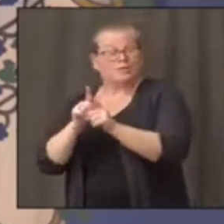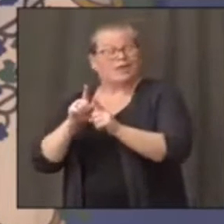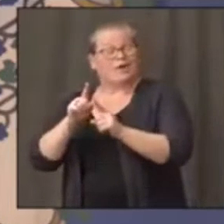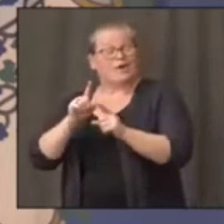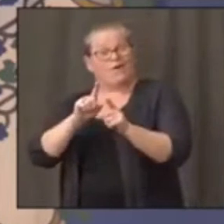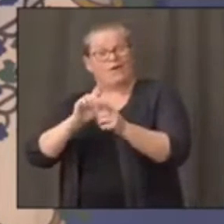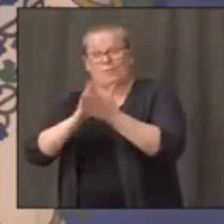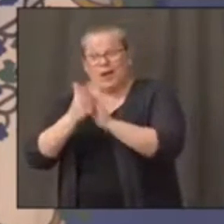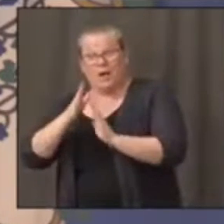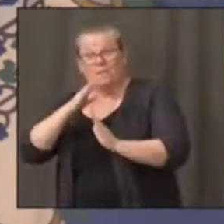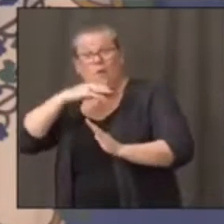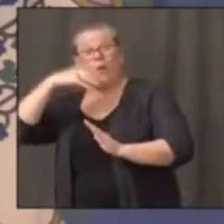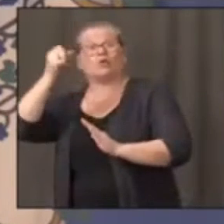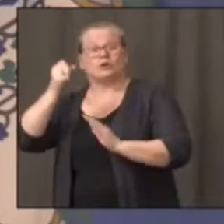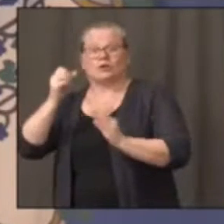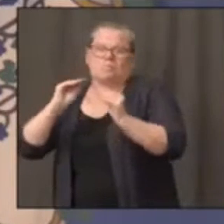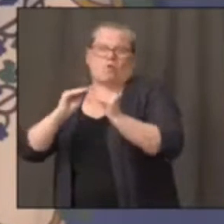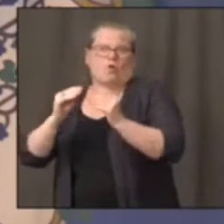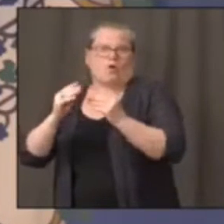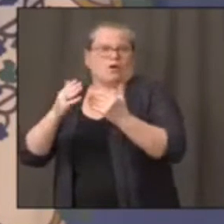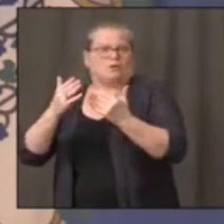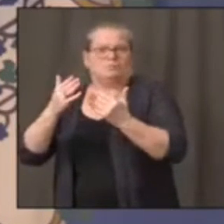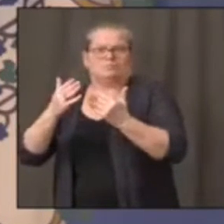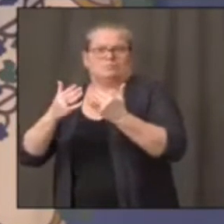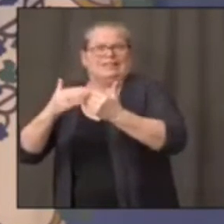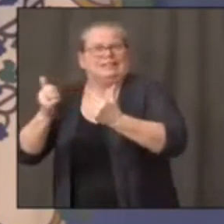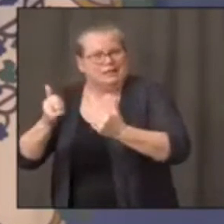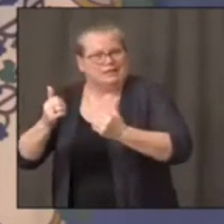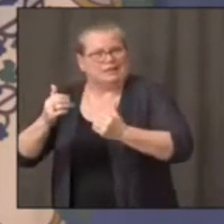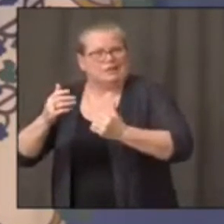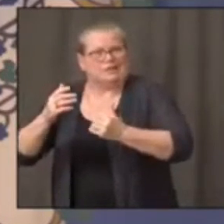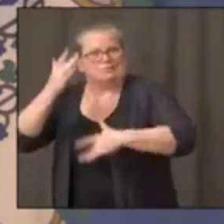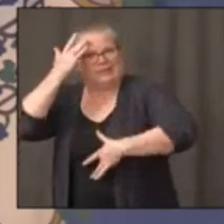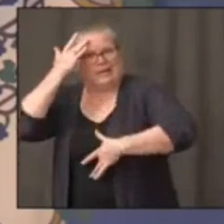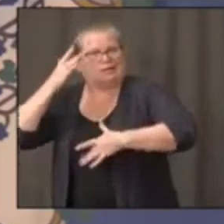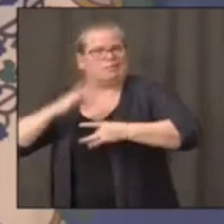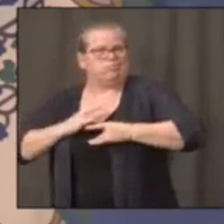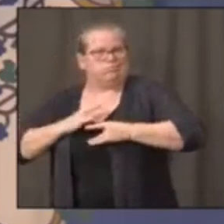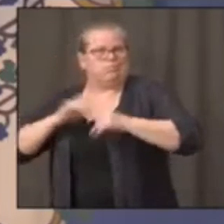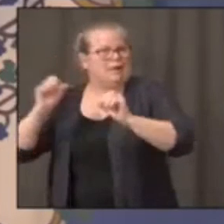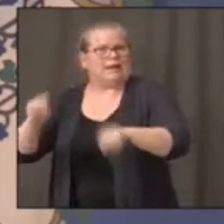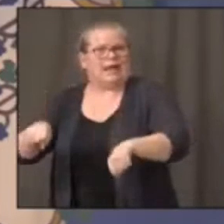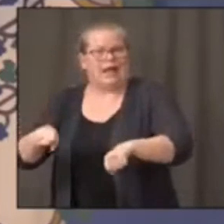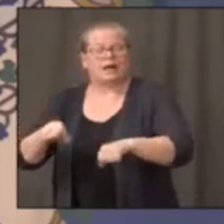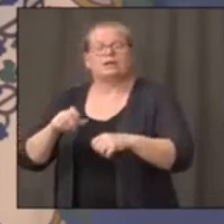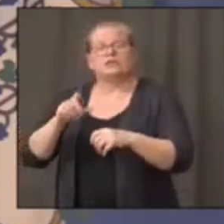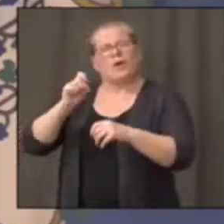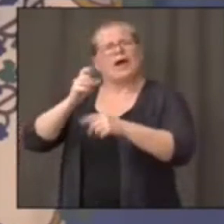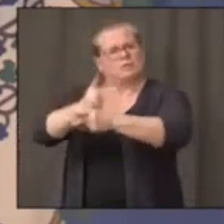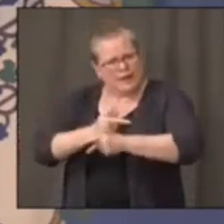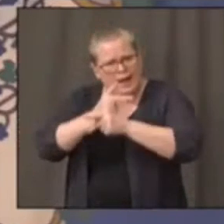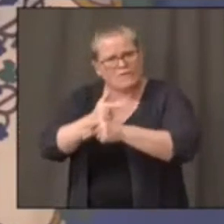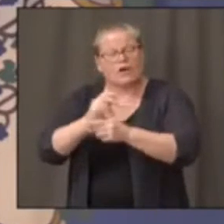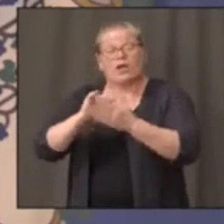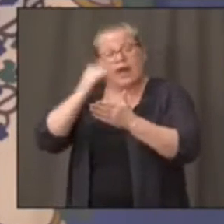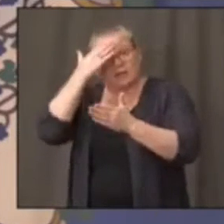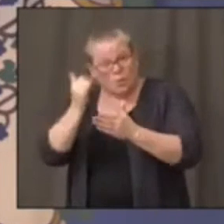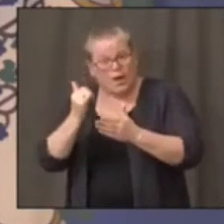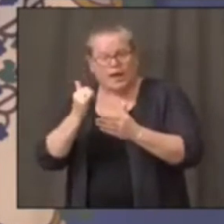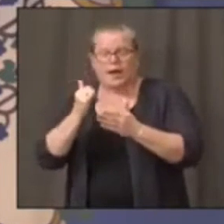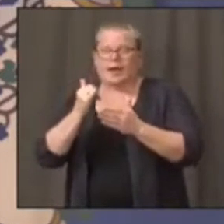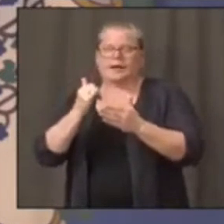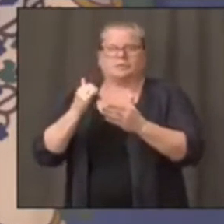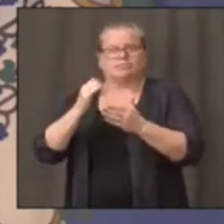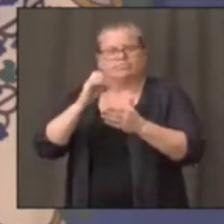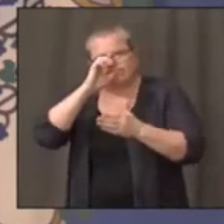because we are going to be so careful in terms of making sure those protocols are followed, starting with the kids as well as the teachers, the masks, and